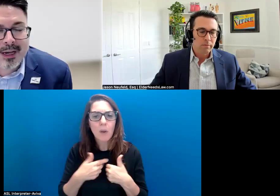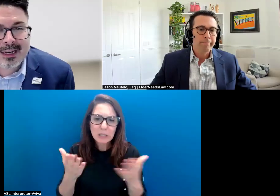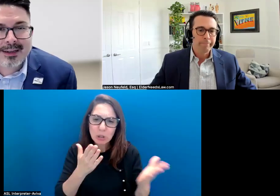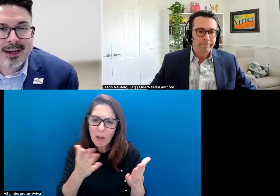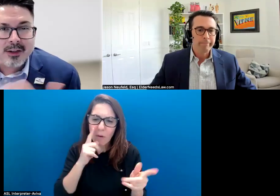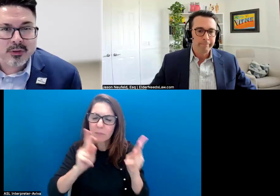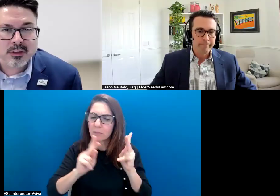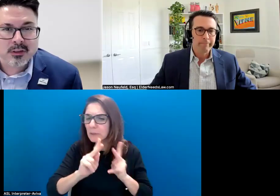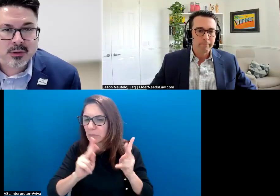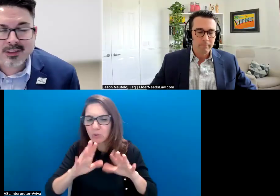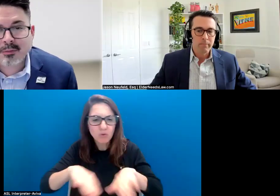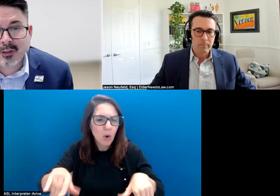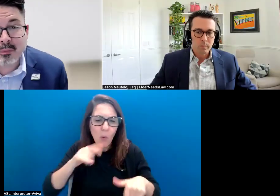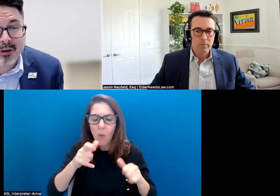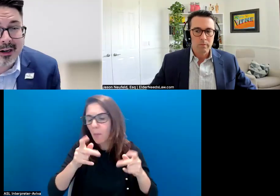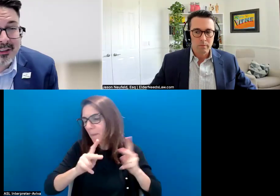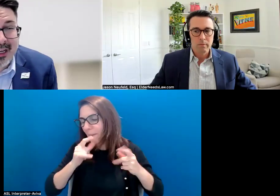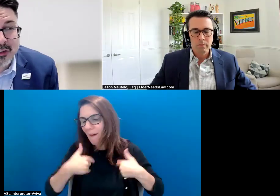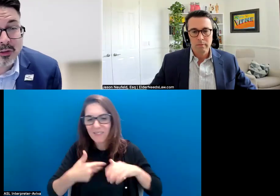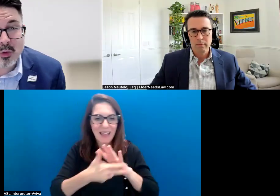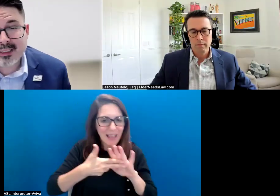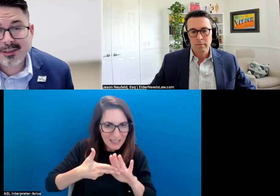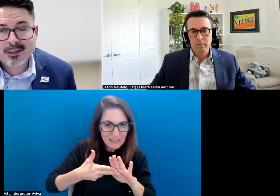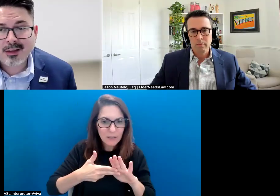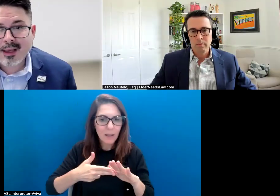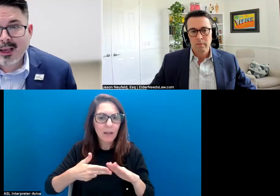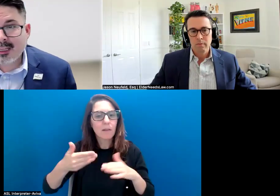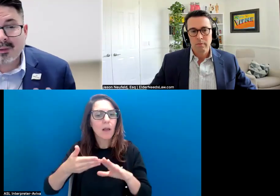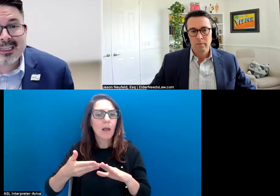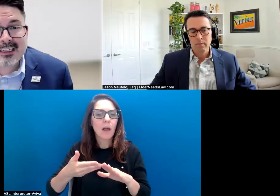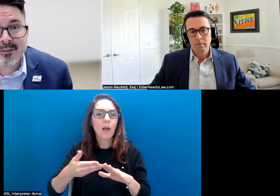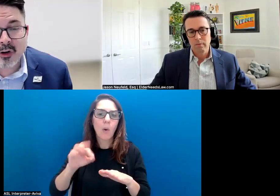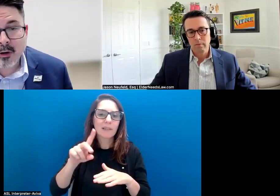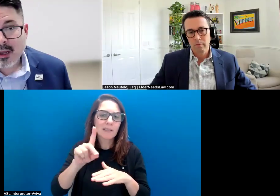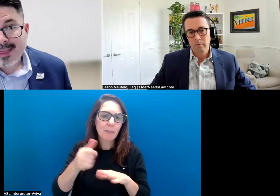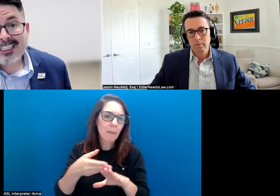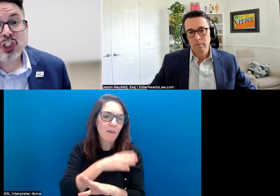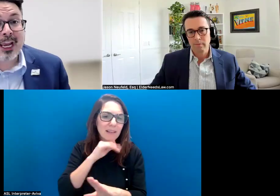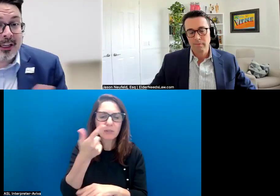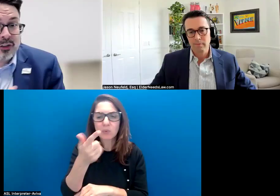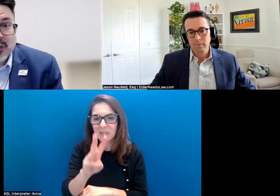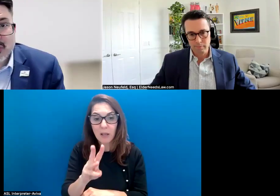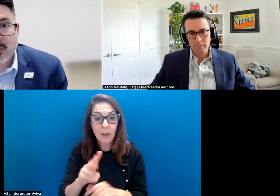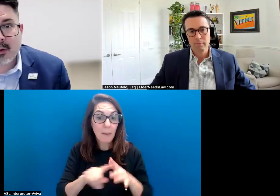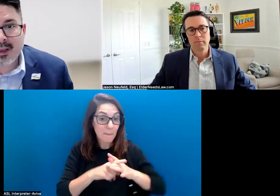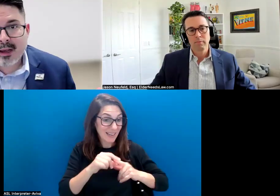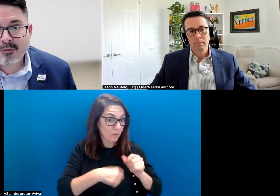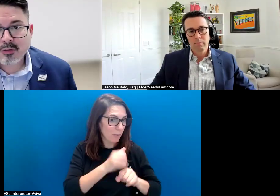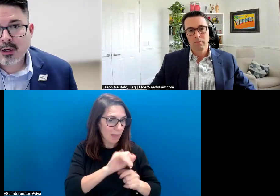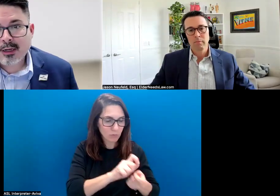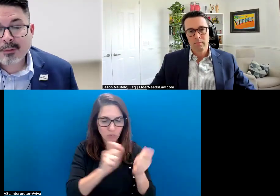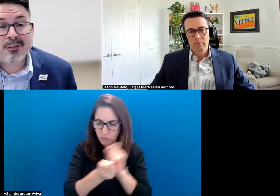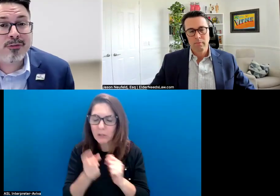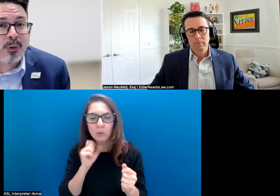people who had a diagnosis or disability prior to age 26. At the beginning of the year, that changed. And so now we